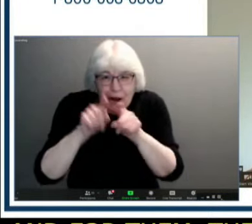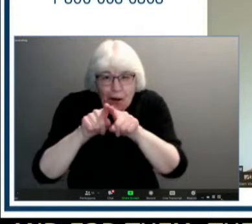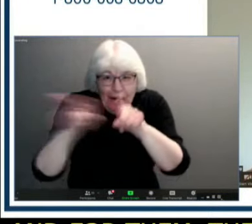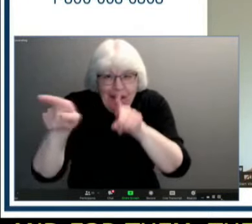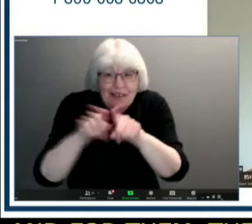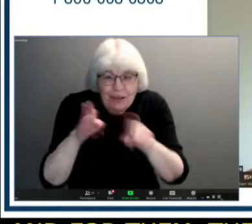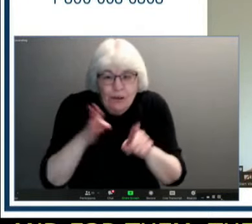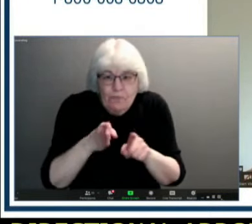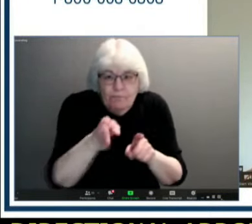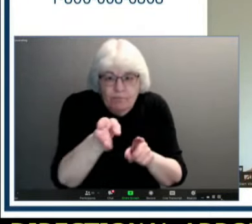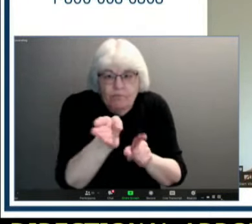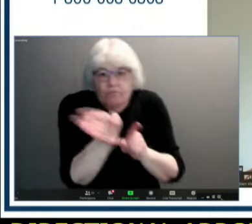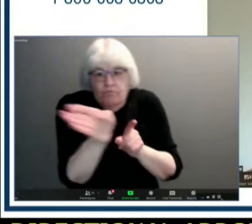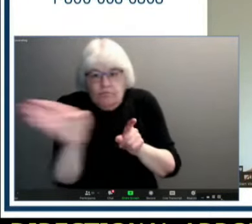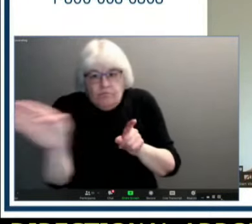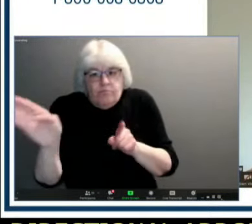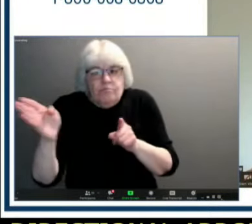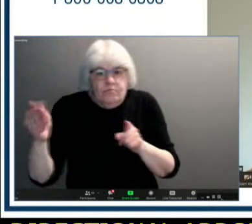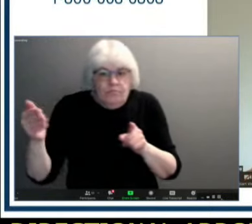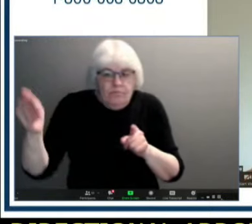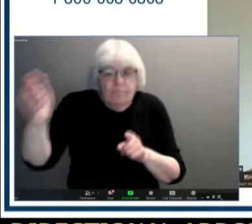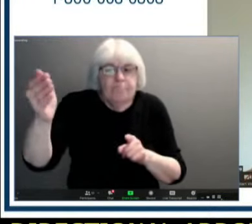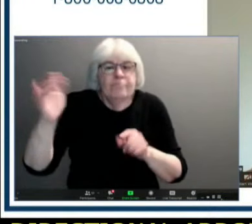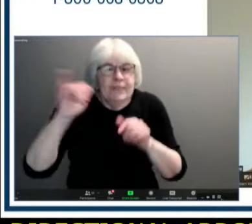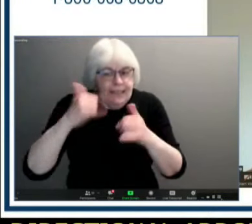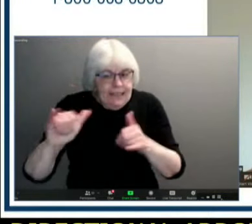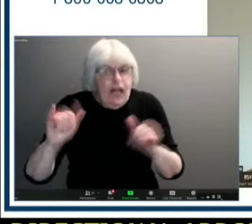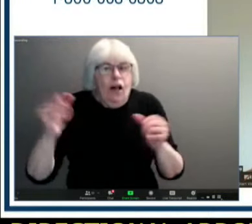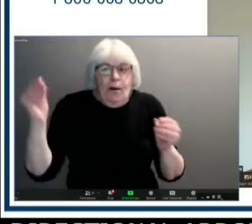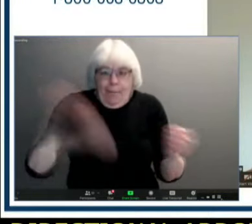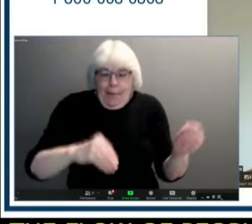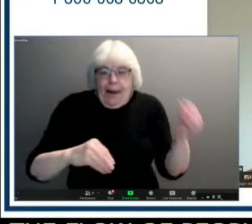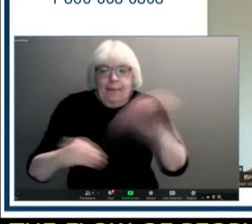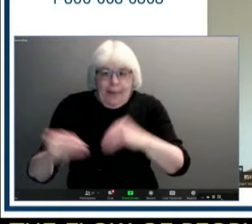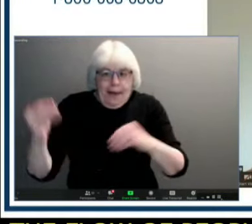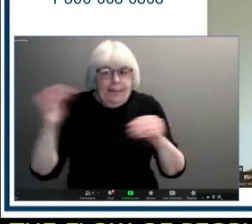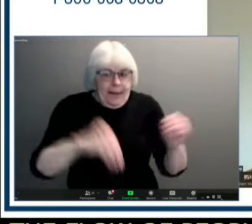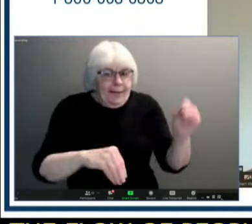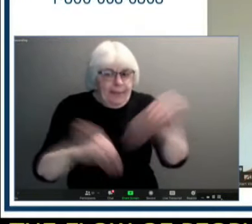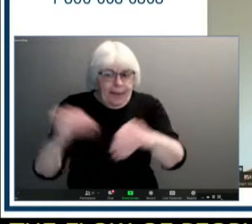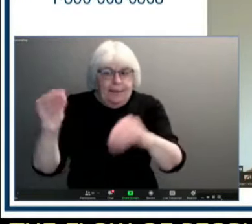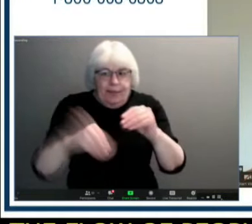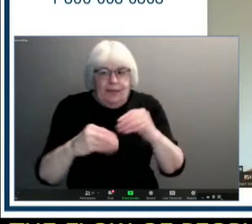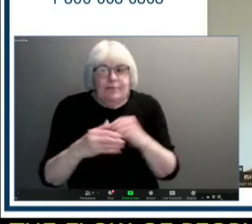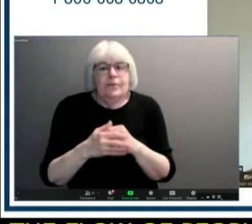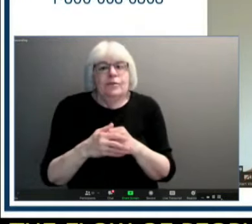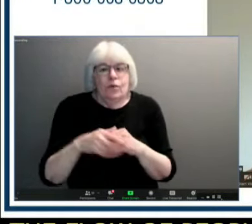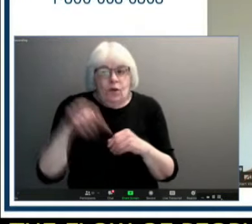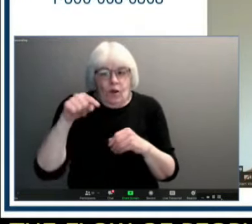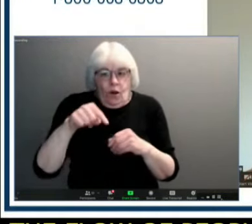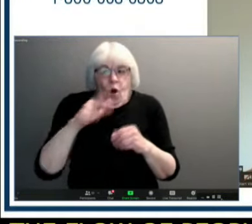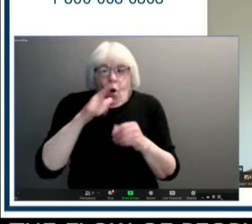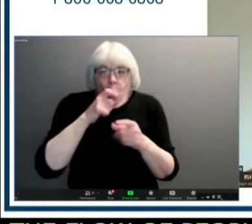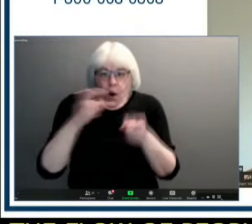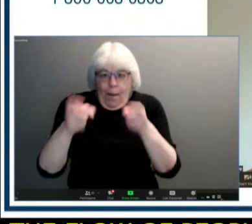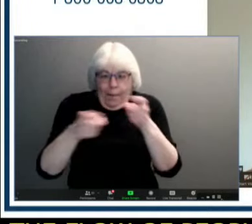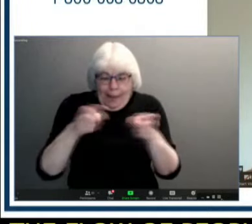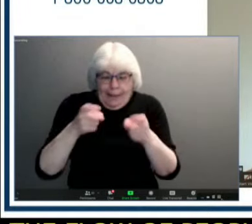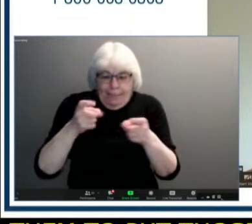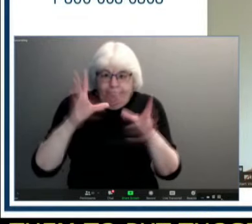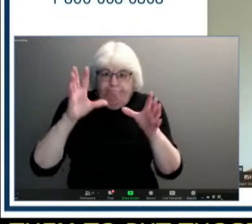those back into place as quickly as possible to manage that 50% capacity. Fitness and